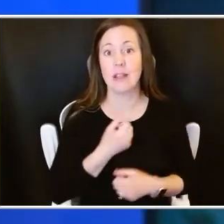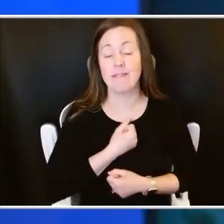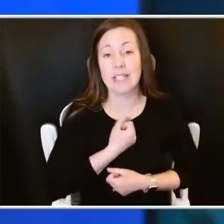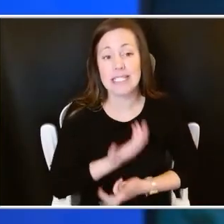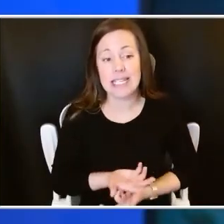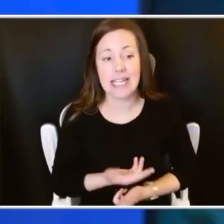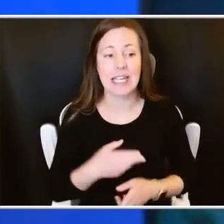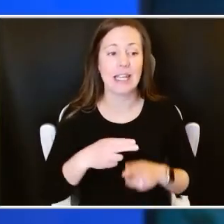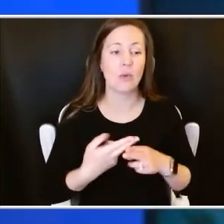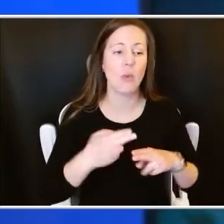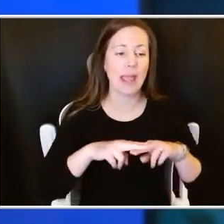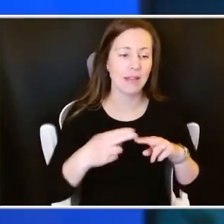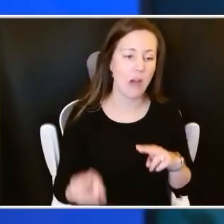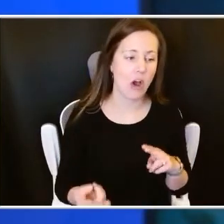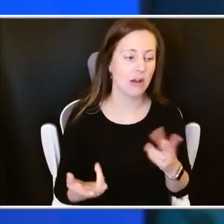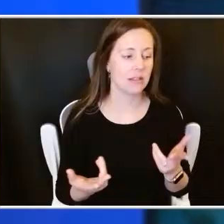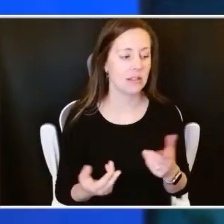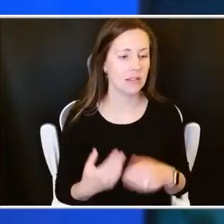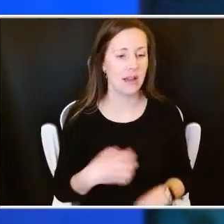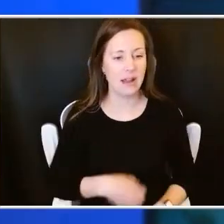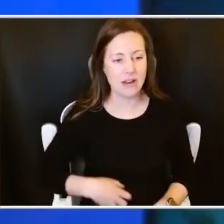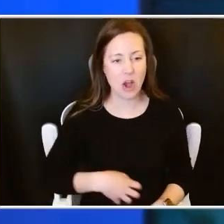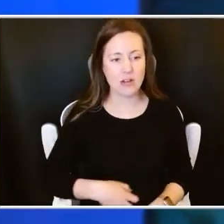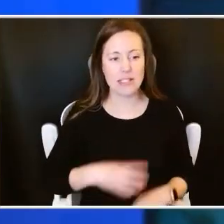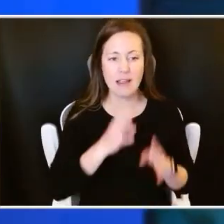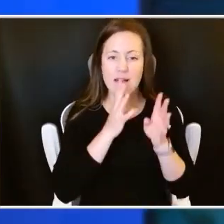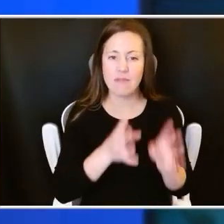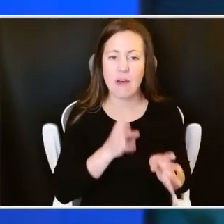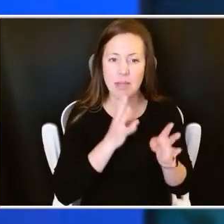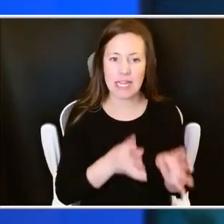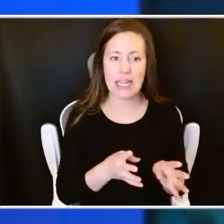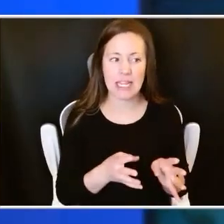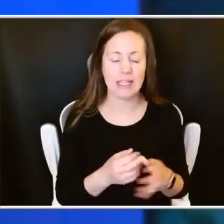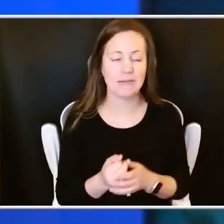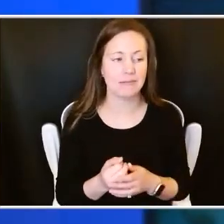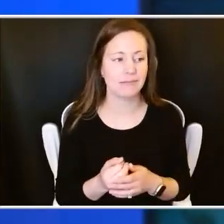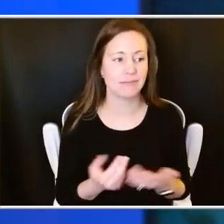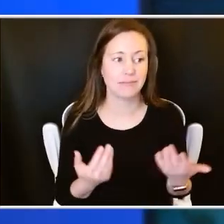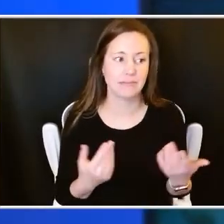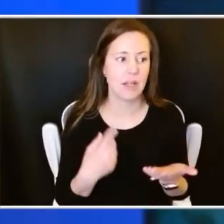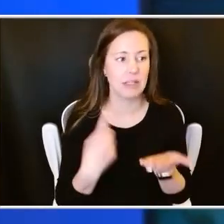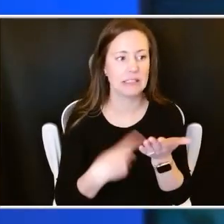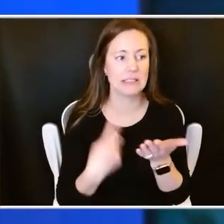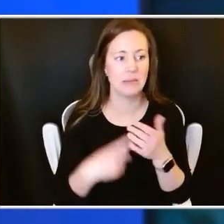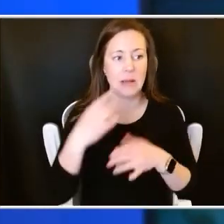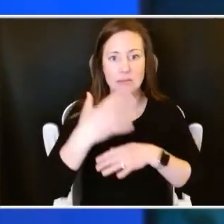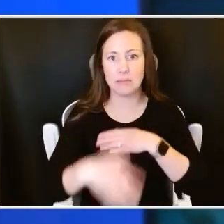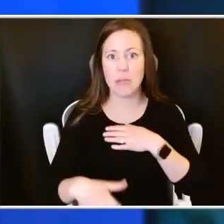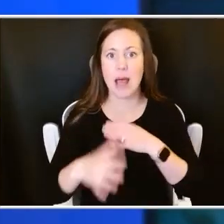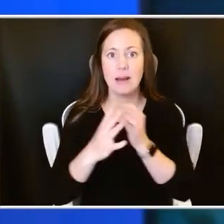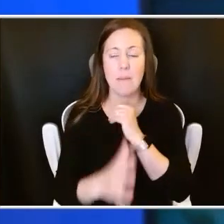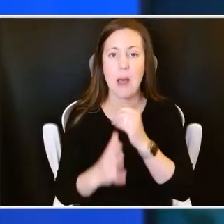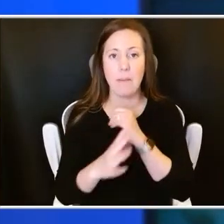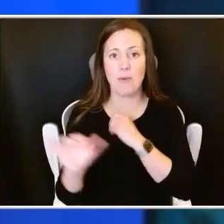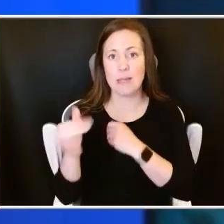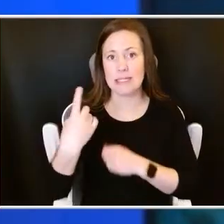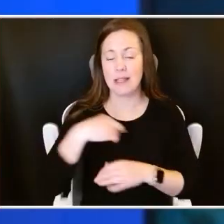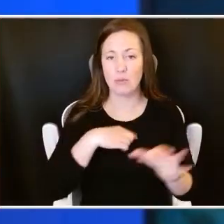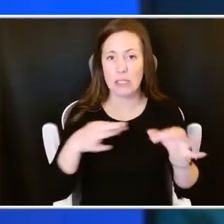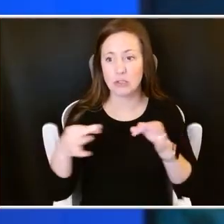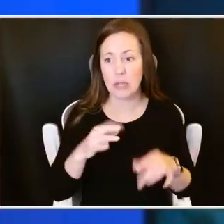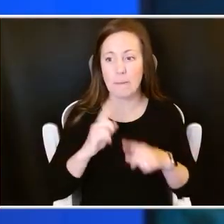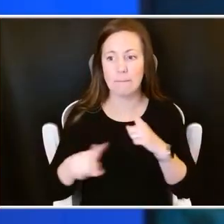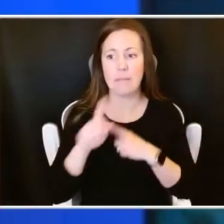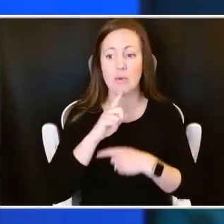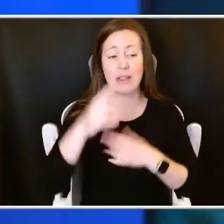loss, nausea, vomiting, you can see blood in the bowel movements as we described and things like that. But unfortunately, until the